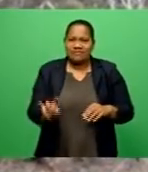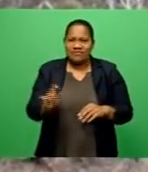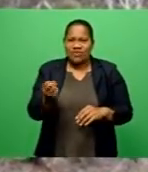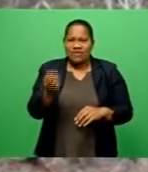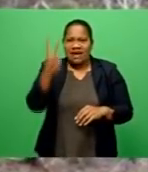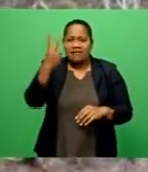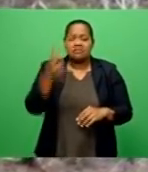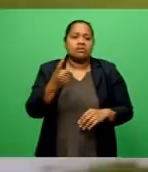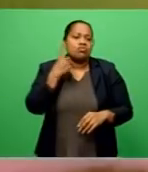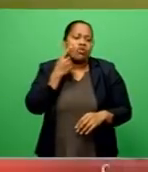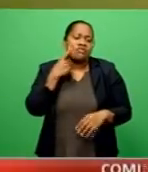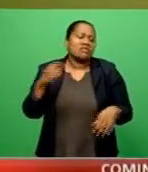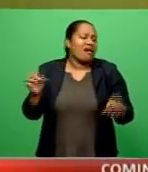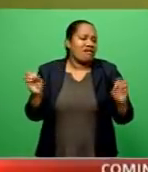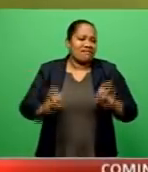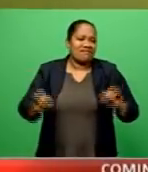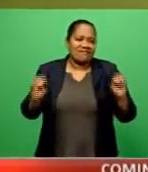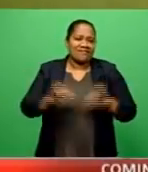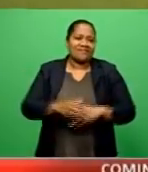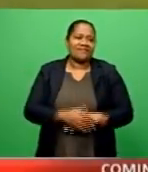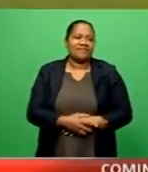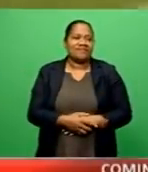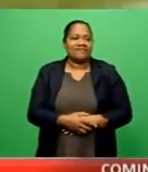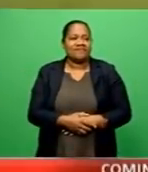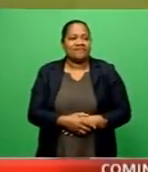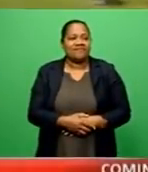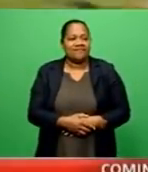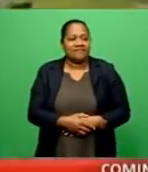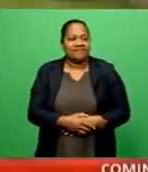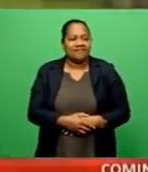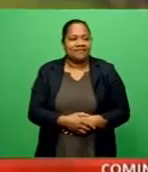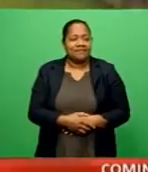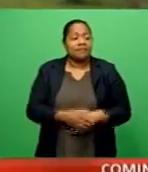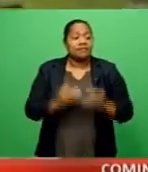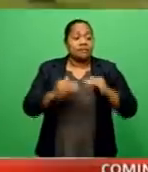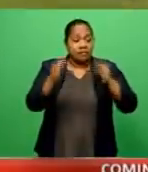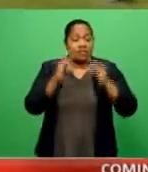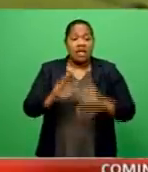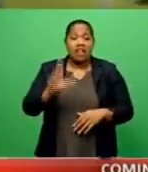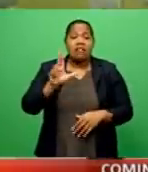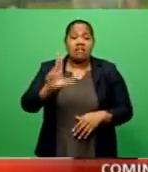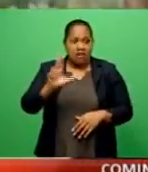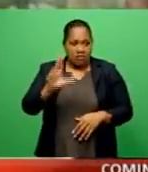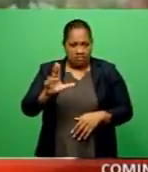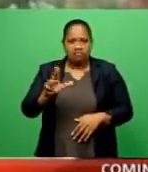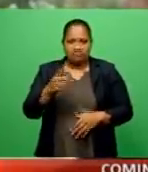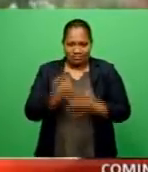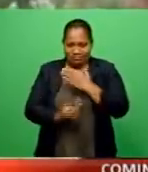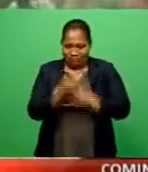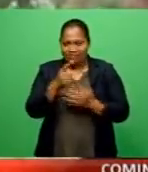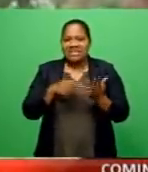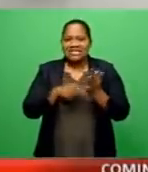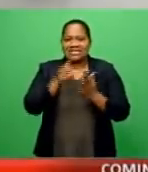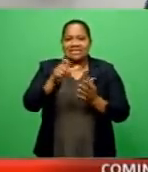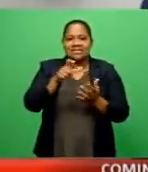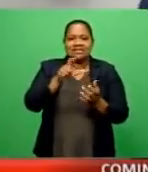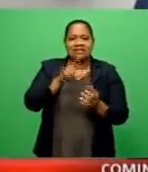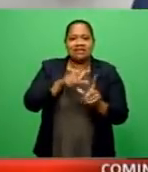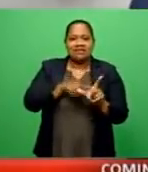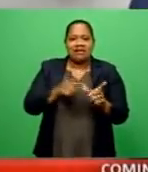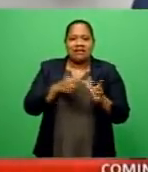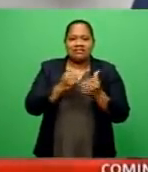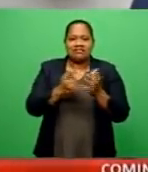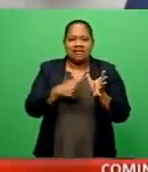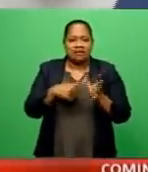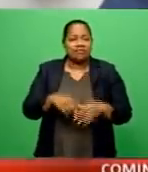FBC News. Up ahead, Lao battered by TC Yasa. And help is